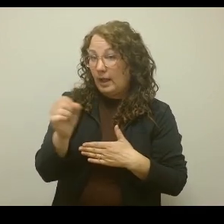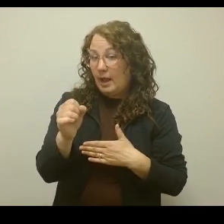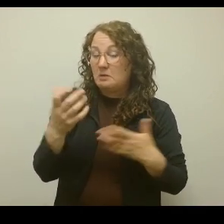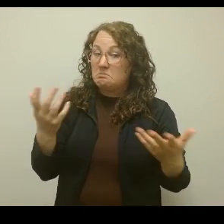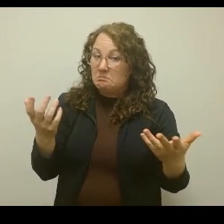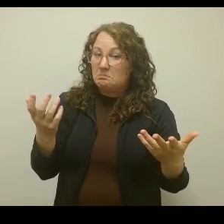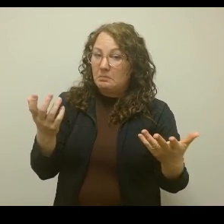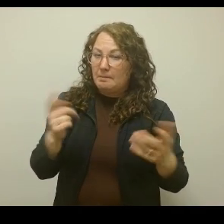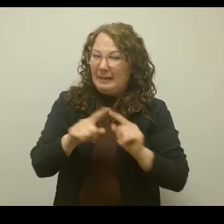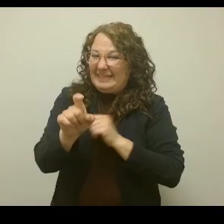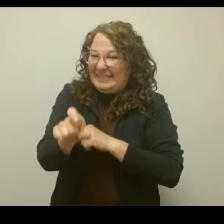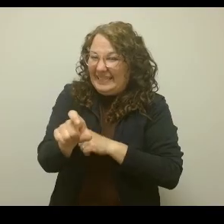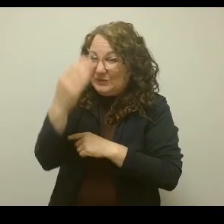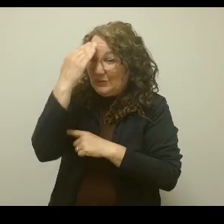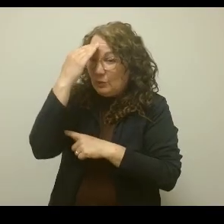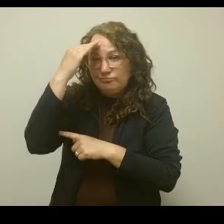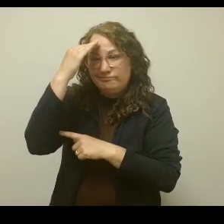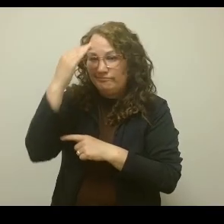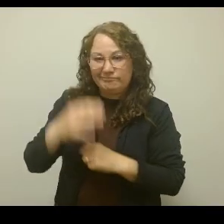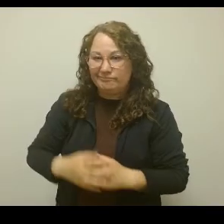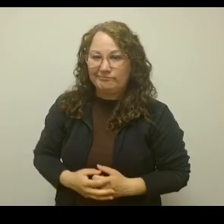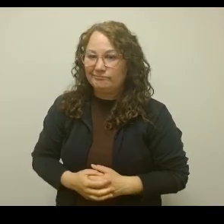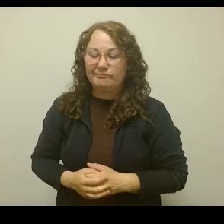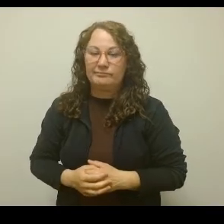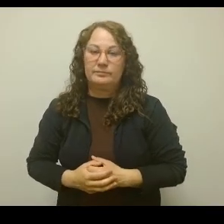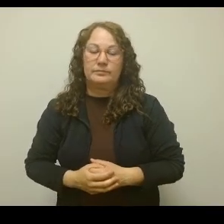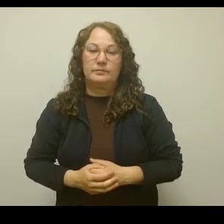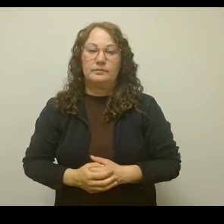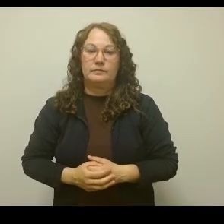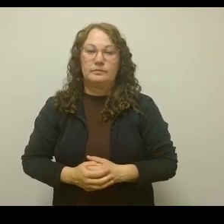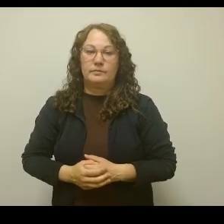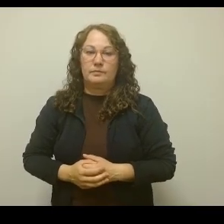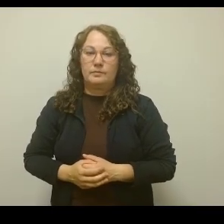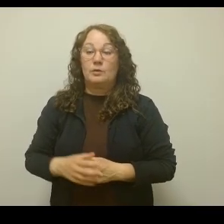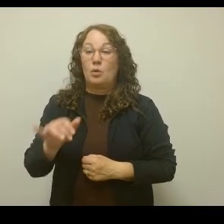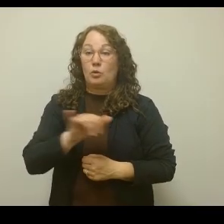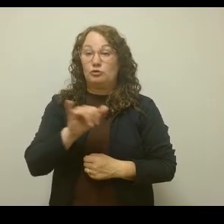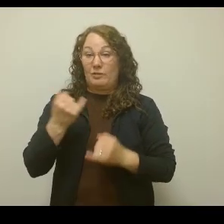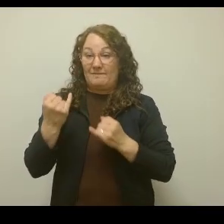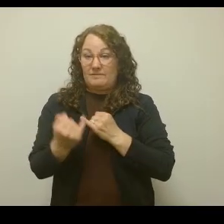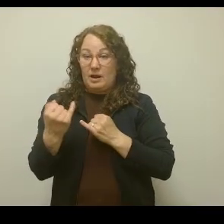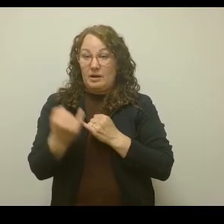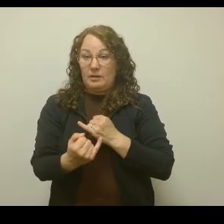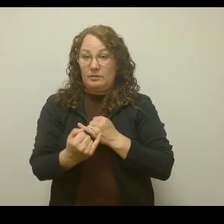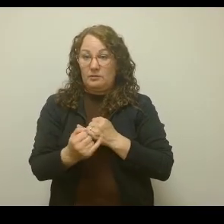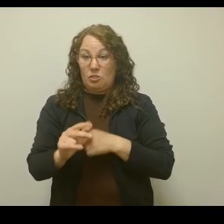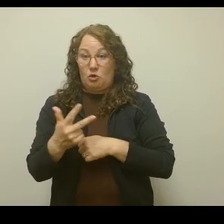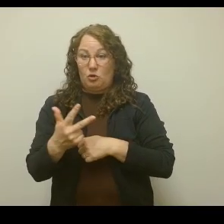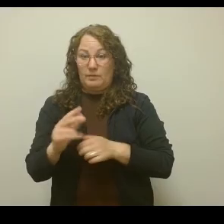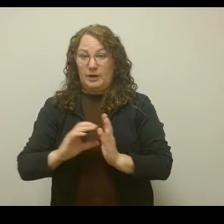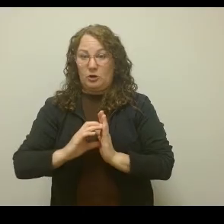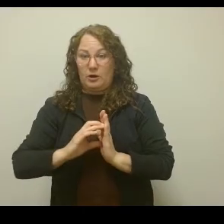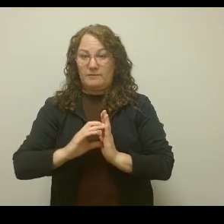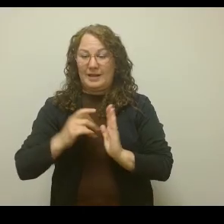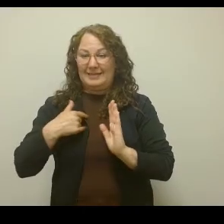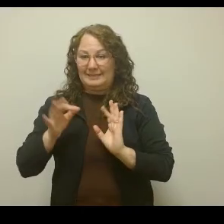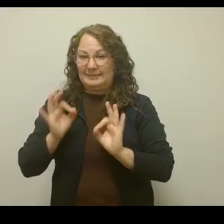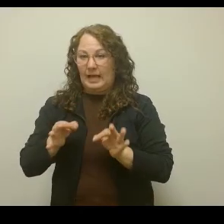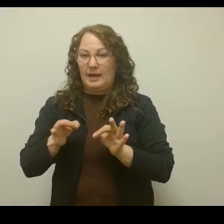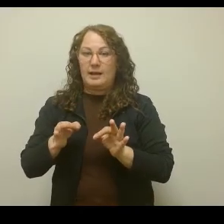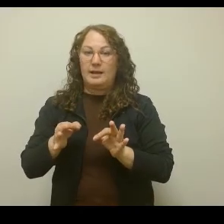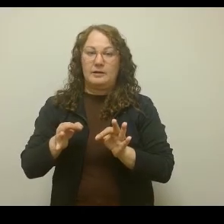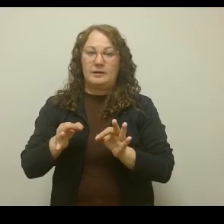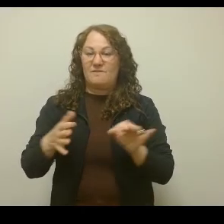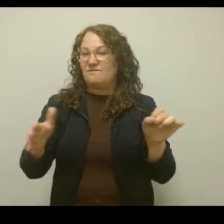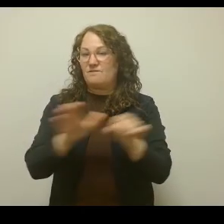information, not need to know information. And likewise, the final paragraph, the third paragraph, I've decided to cross out the